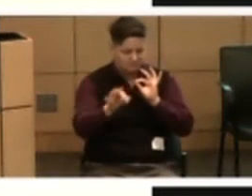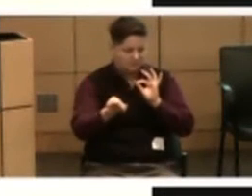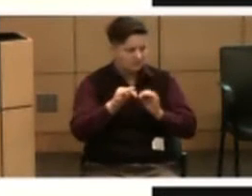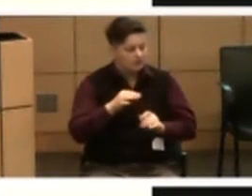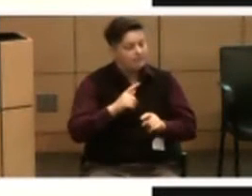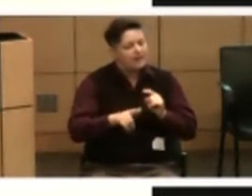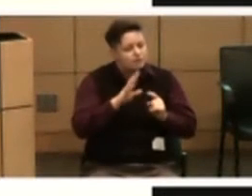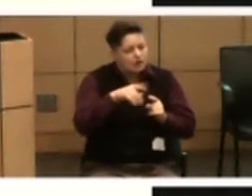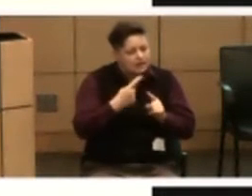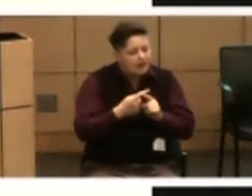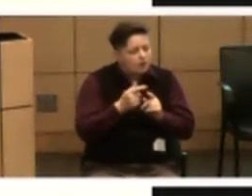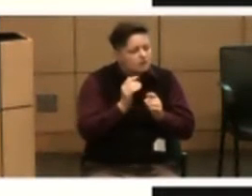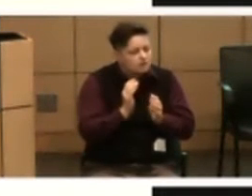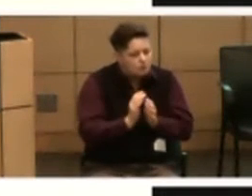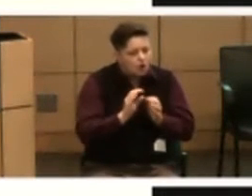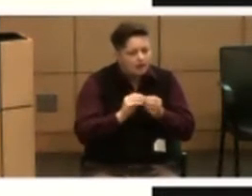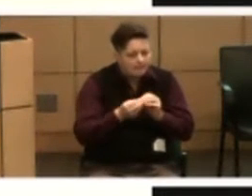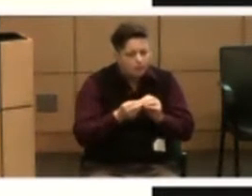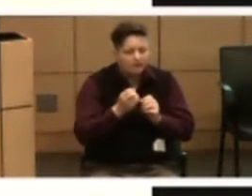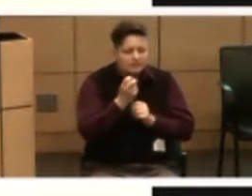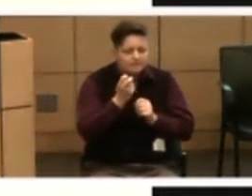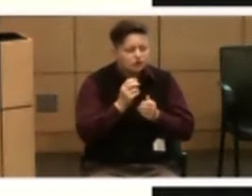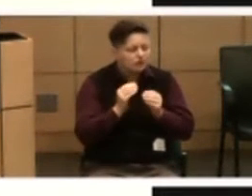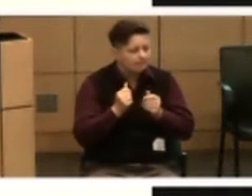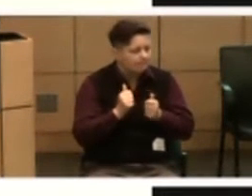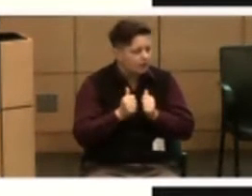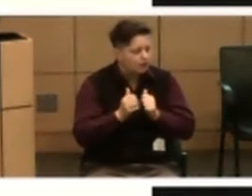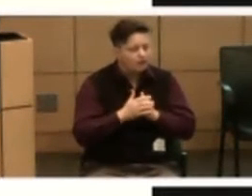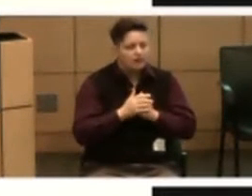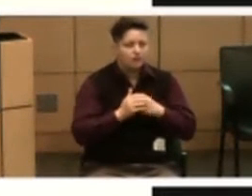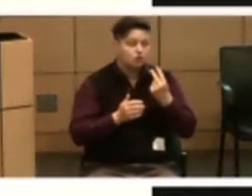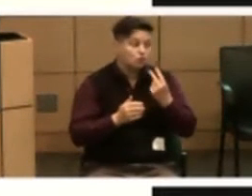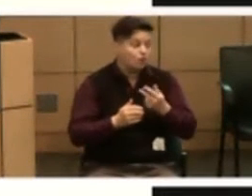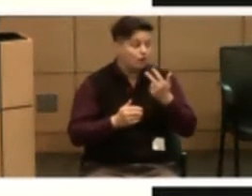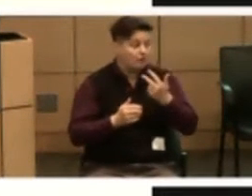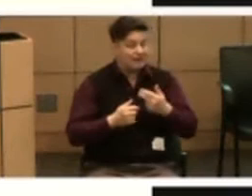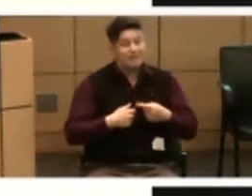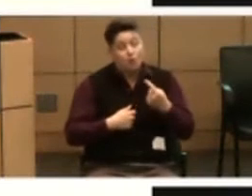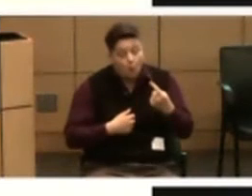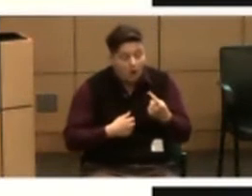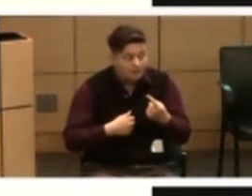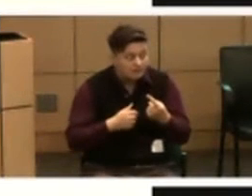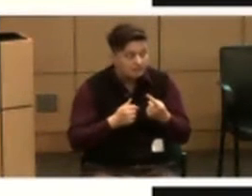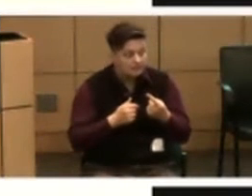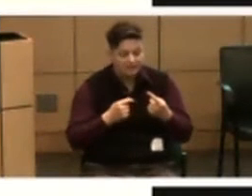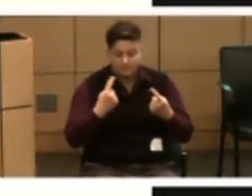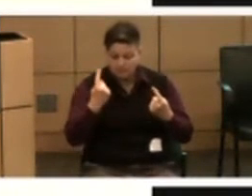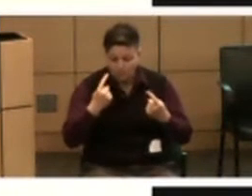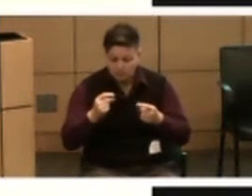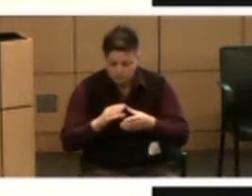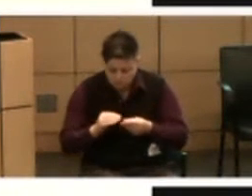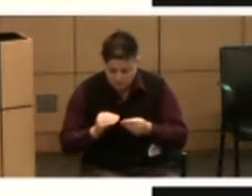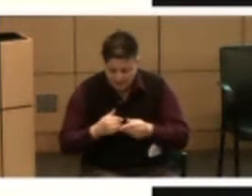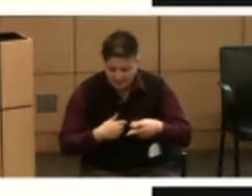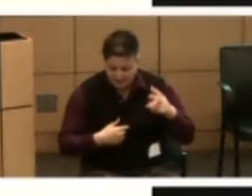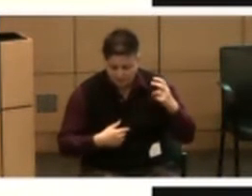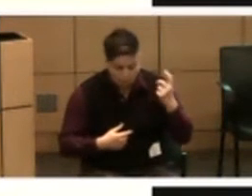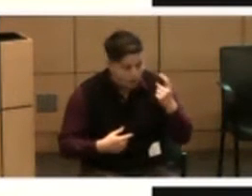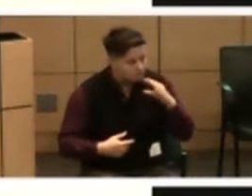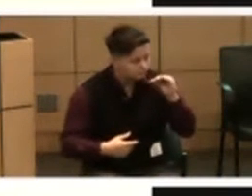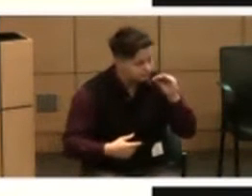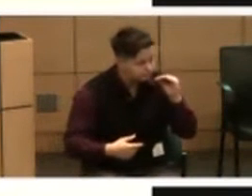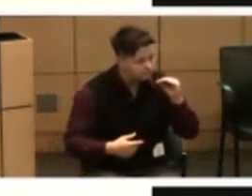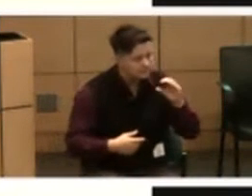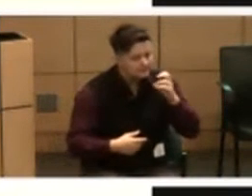speech competitors, usually 2 or 3 tends to be, even 1 for a child tends to be pretty confusing. And what we know is age matters, that